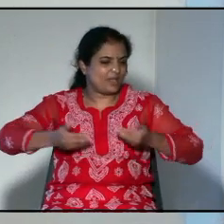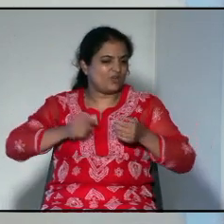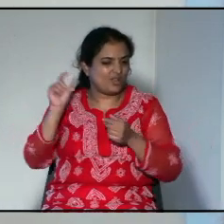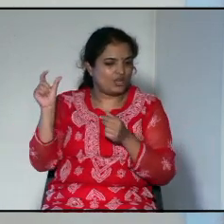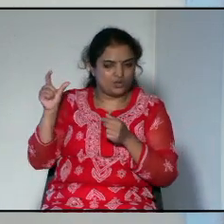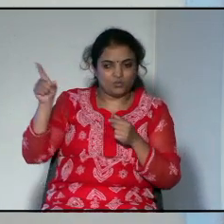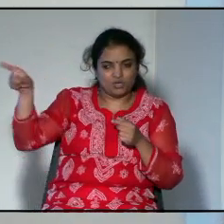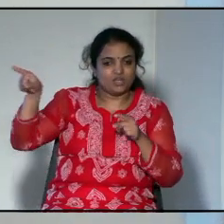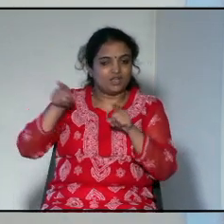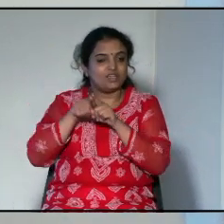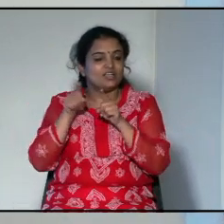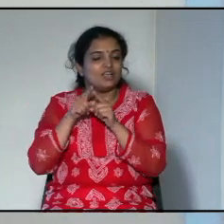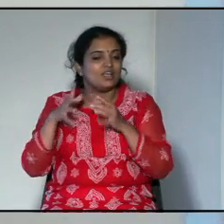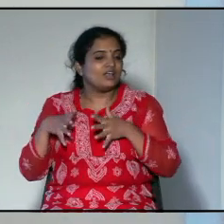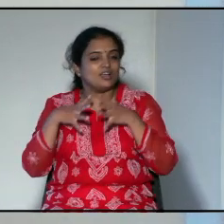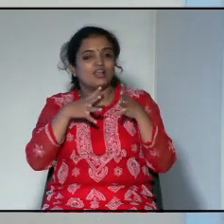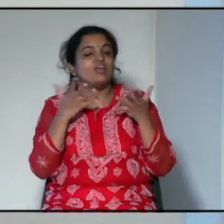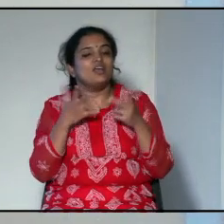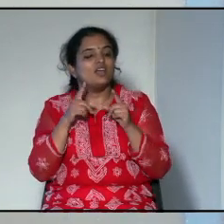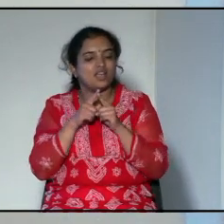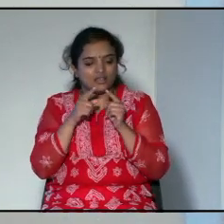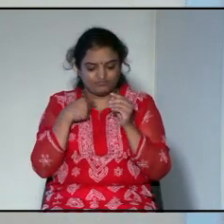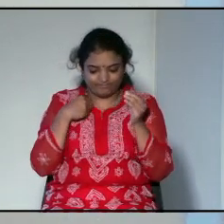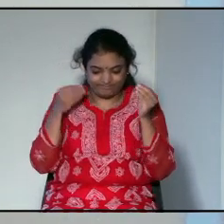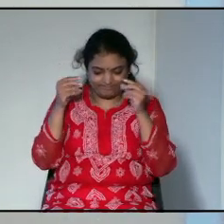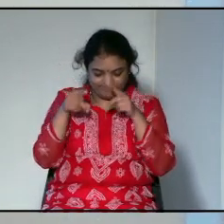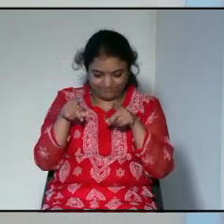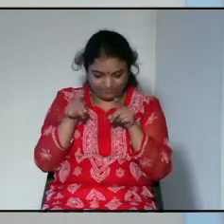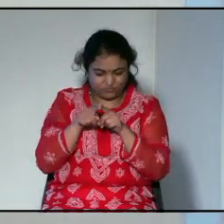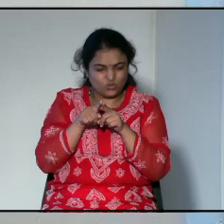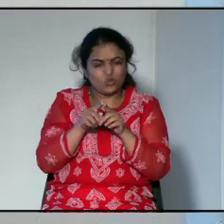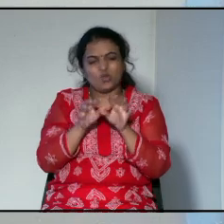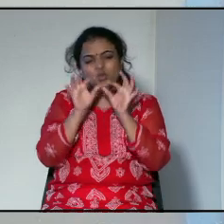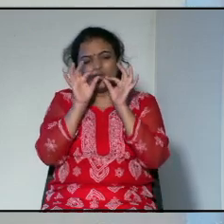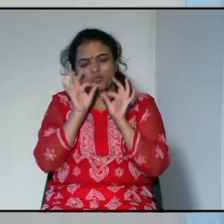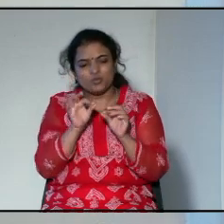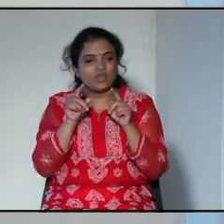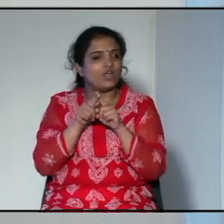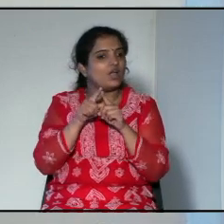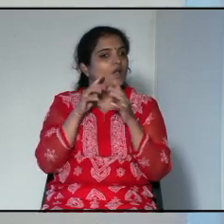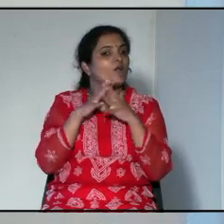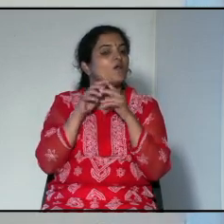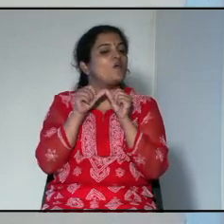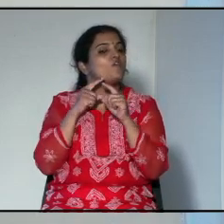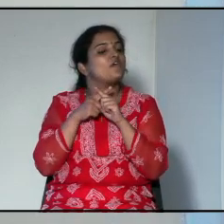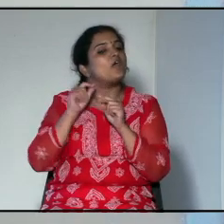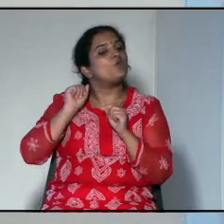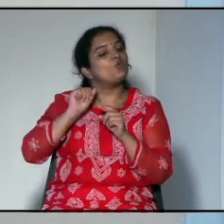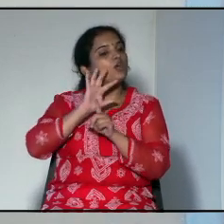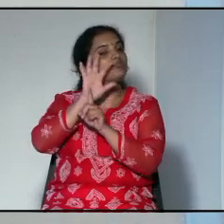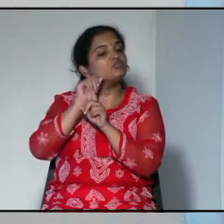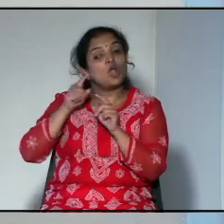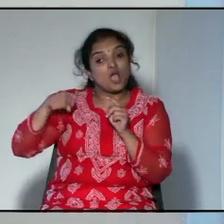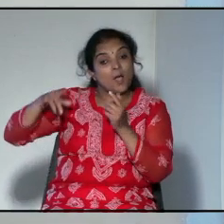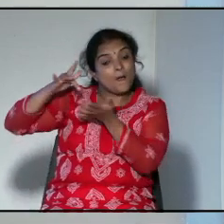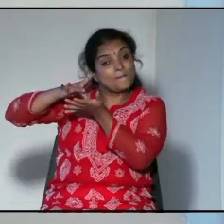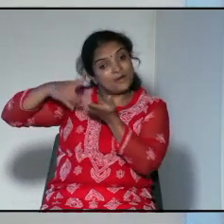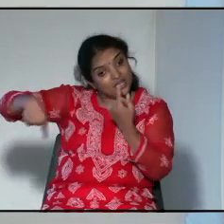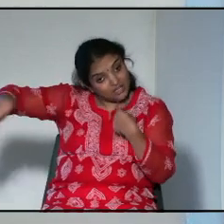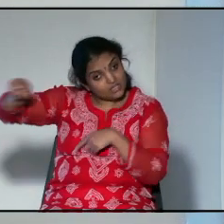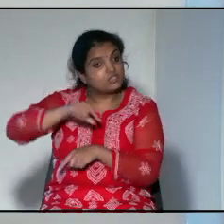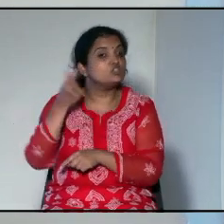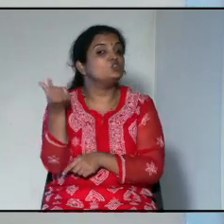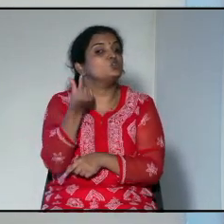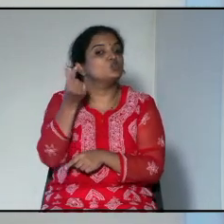to make the main torso, she chose to work with the pure beeswax used by the Bastar people. She preferred